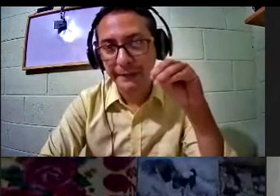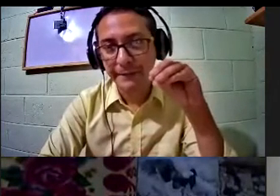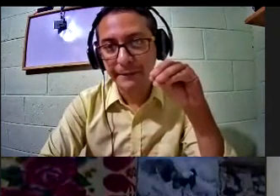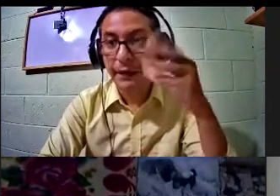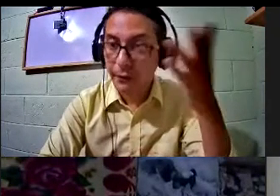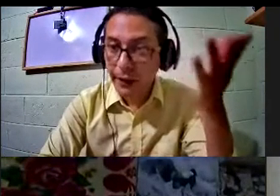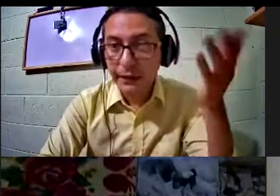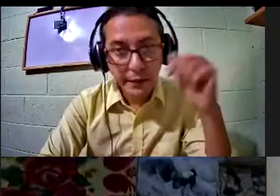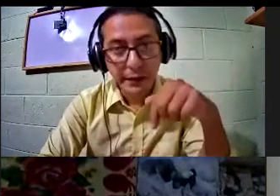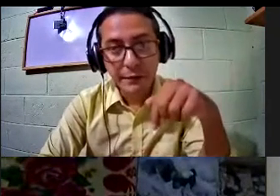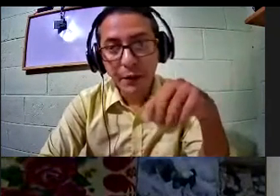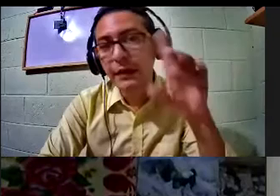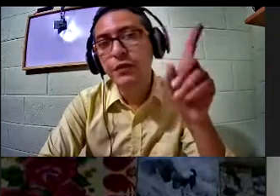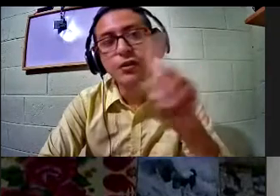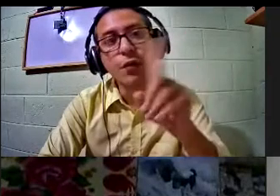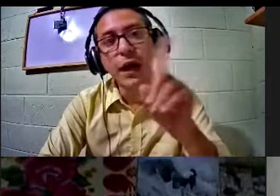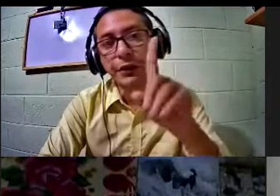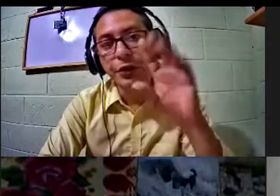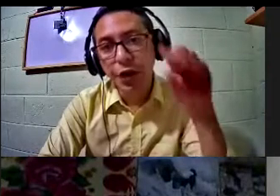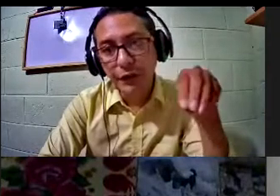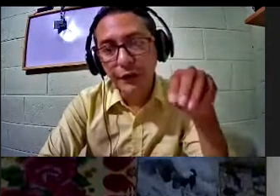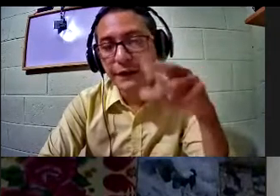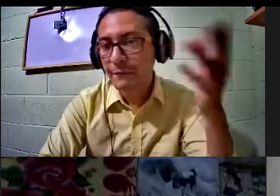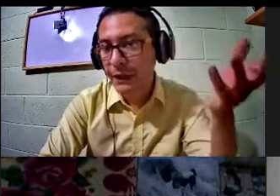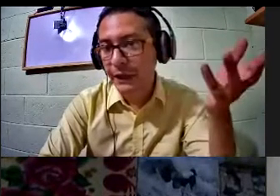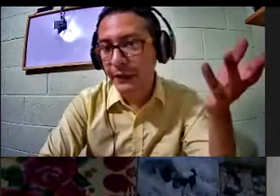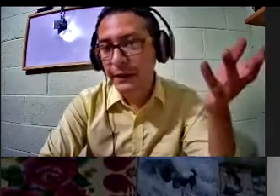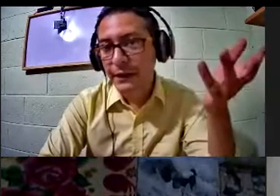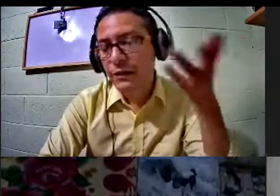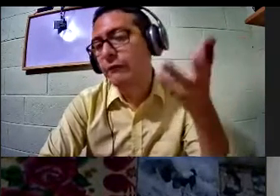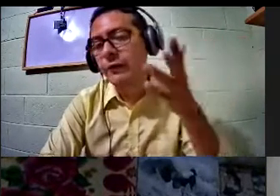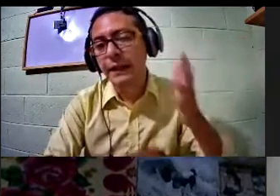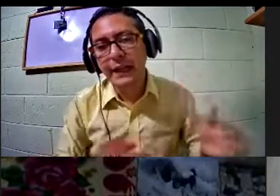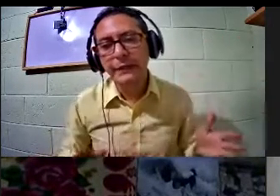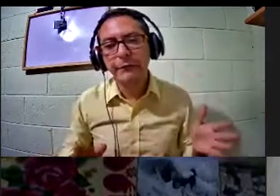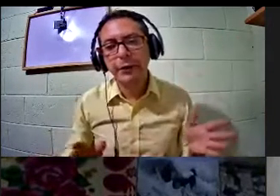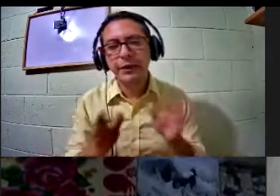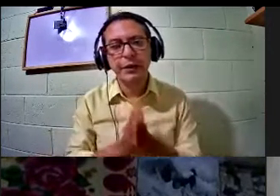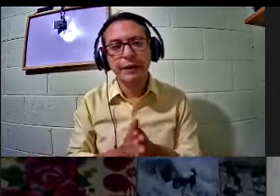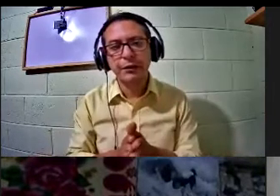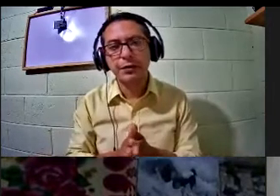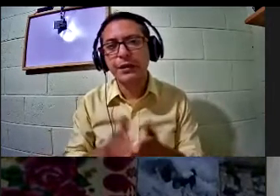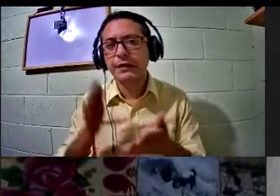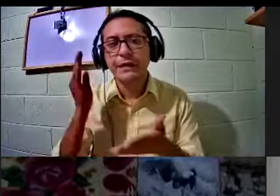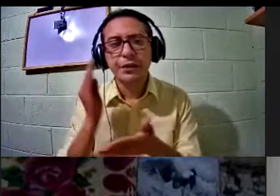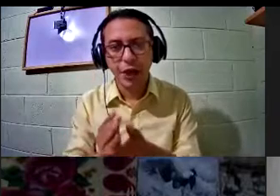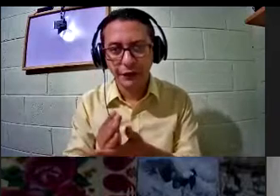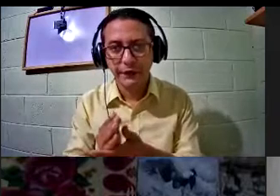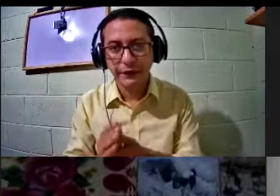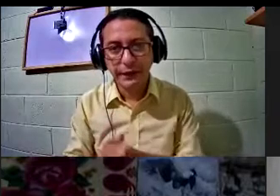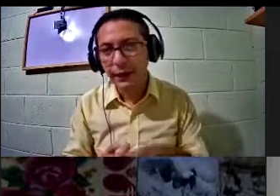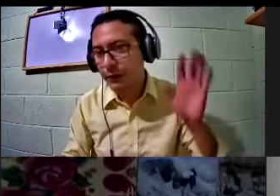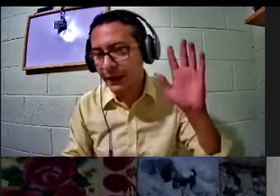speaking, right? In this moment, you are not speaking. So for the negative form, the only thing we do is